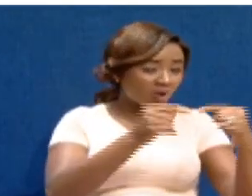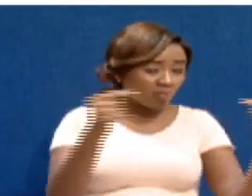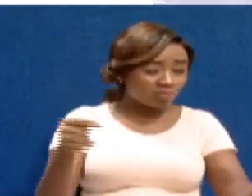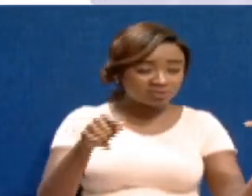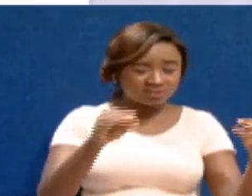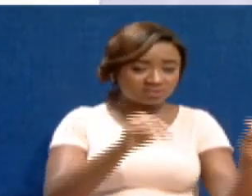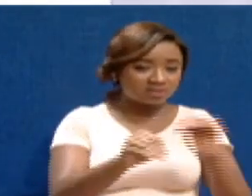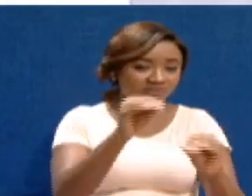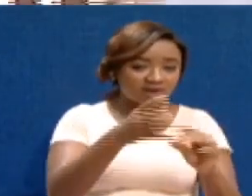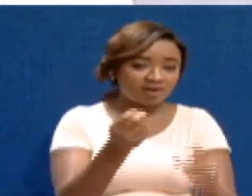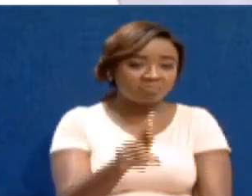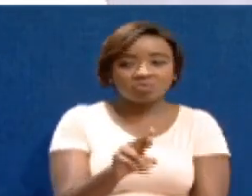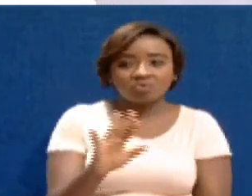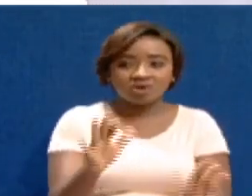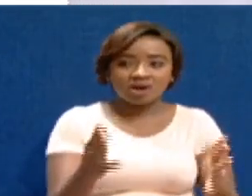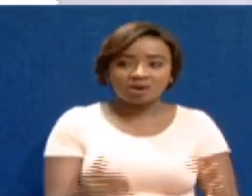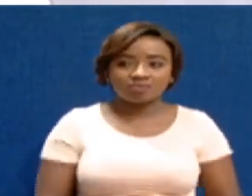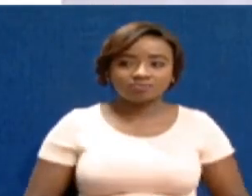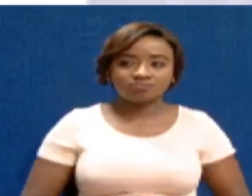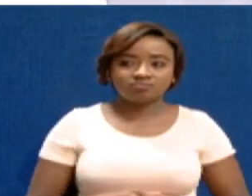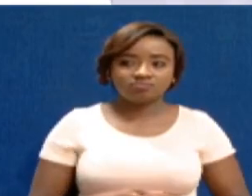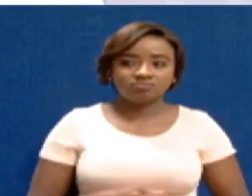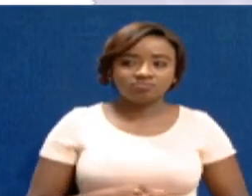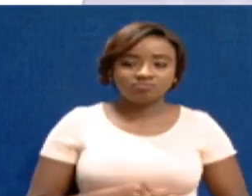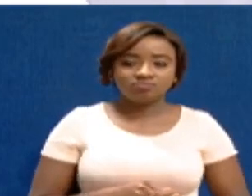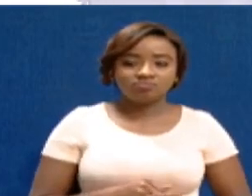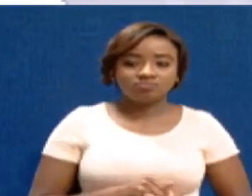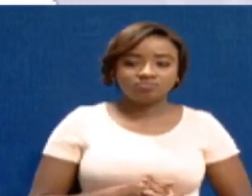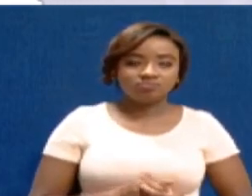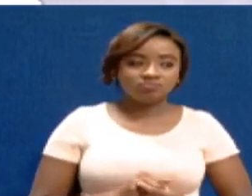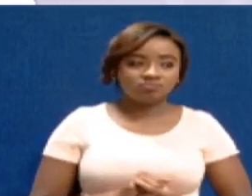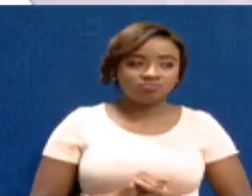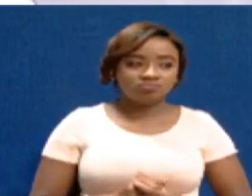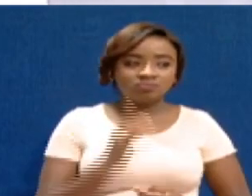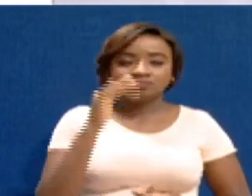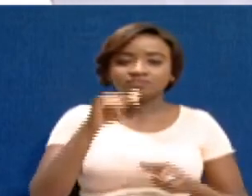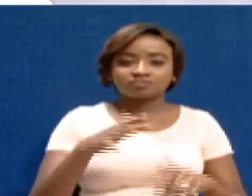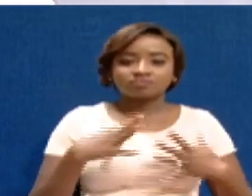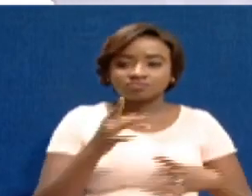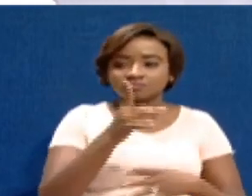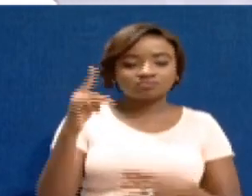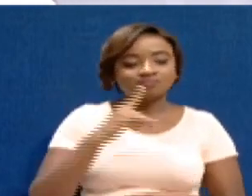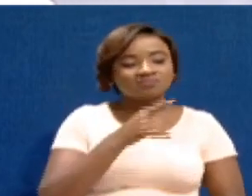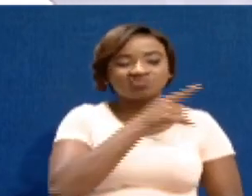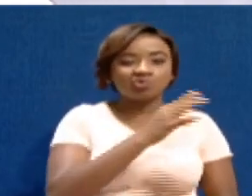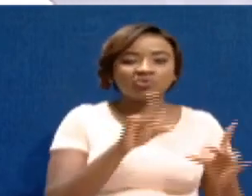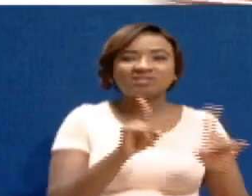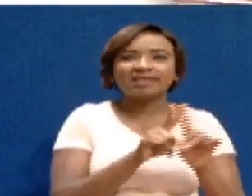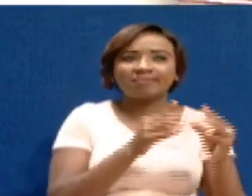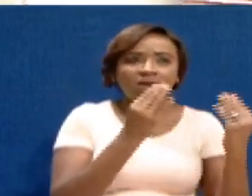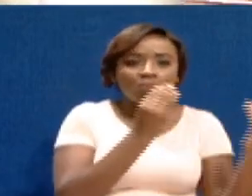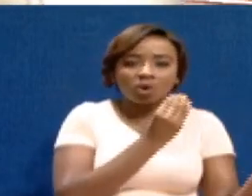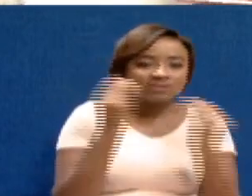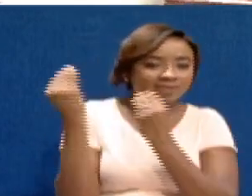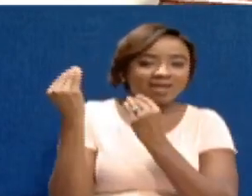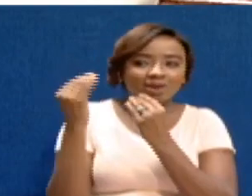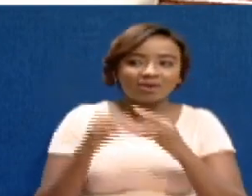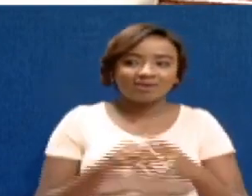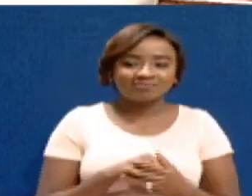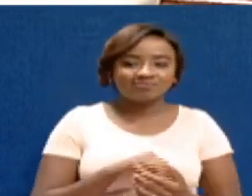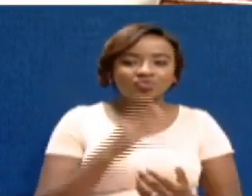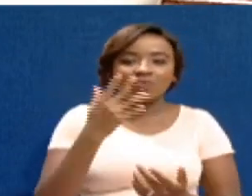lost, in terms of monies, shillings, 50 billion in internal revenue collection, 150